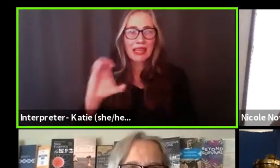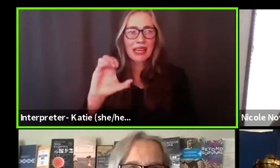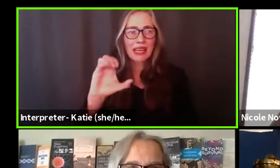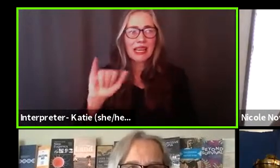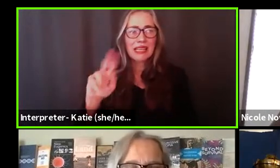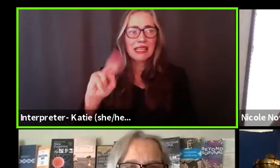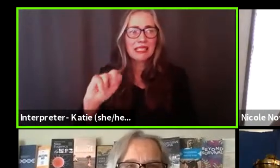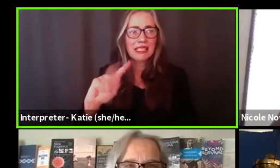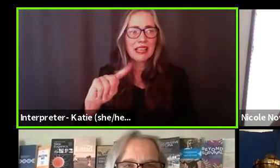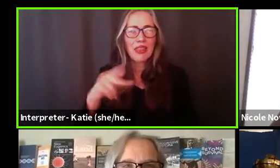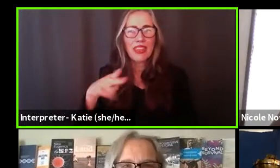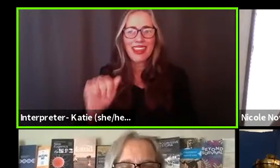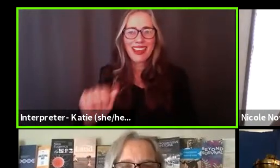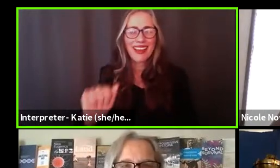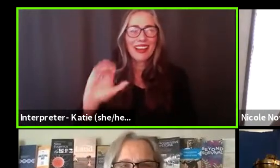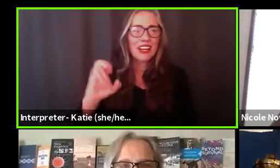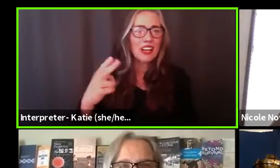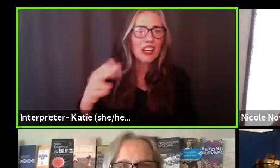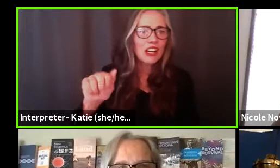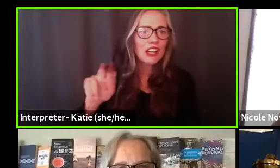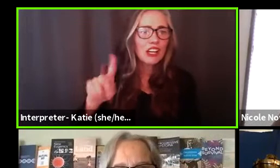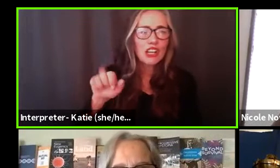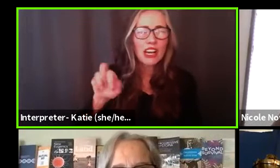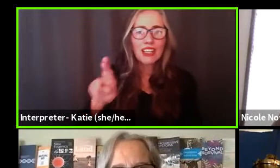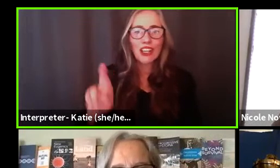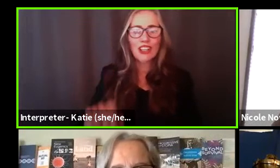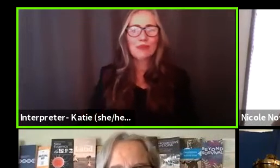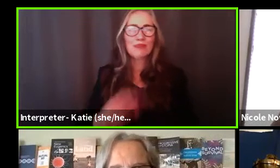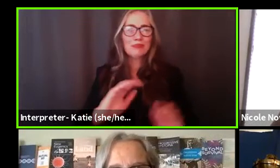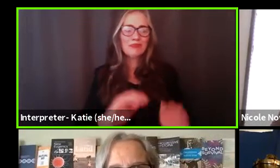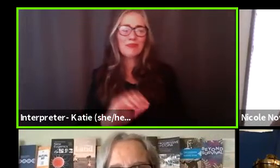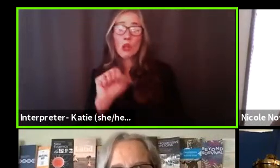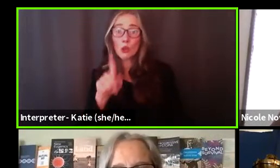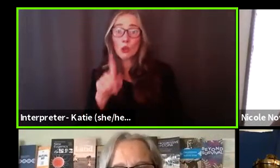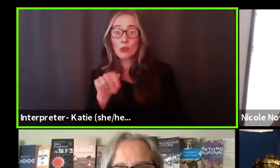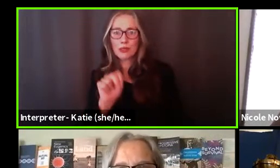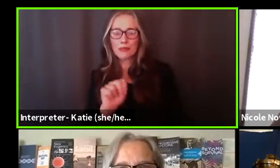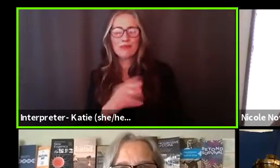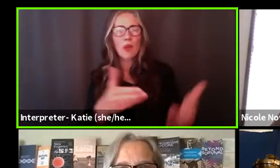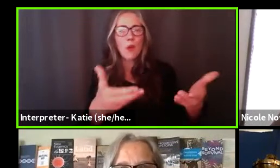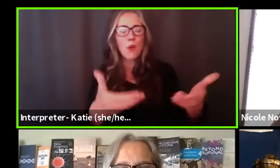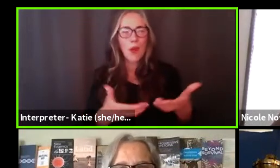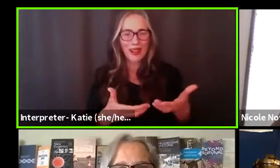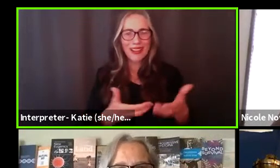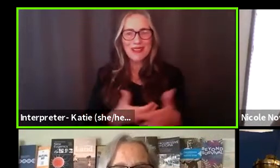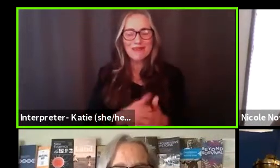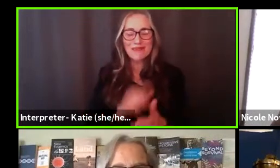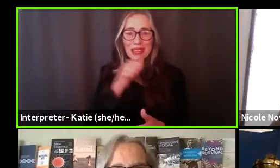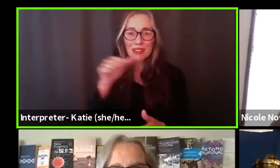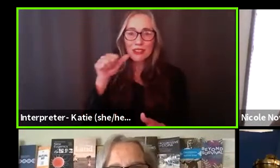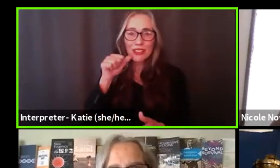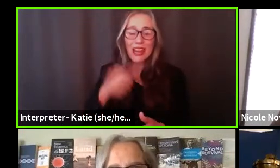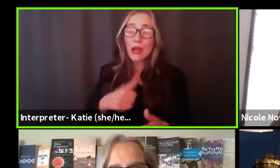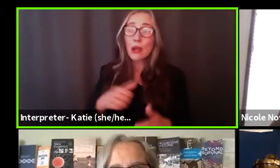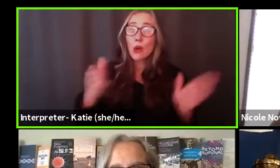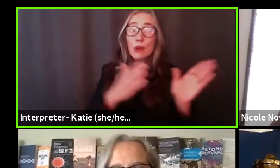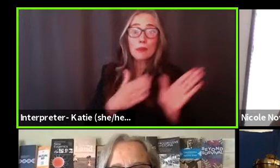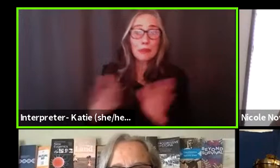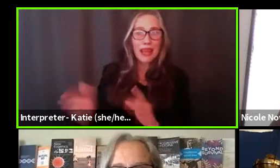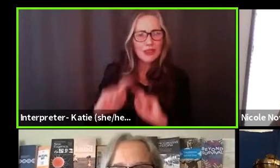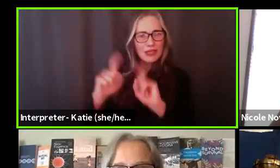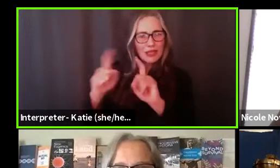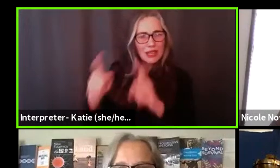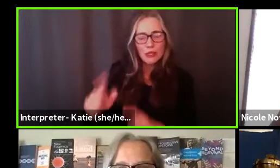welcome everyone uh we planned yesterday at the beginning of this event to dedicate it to theresa